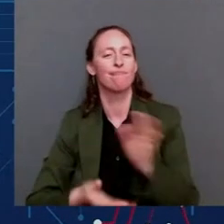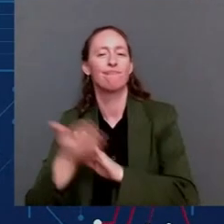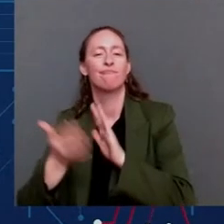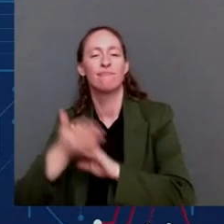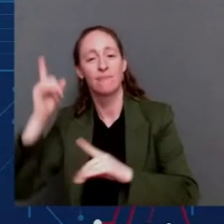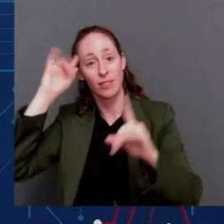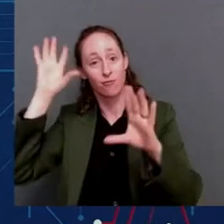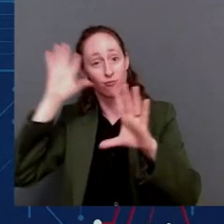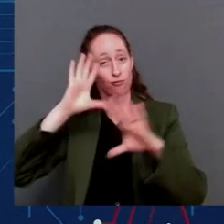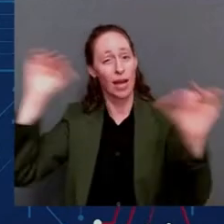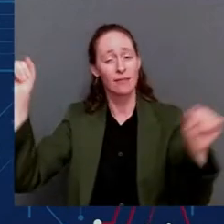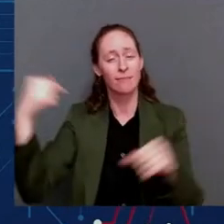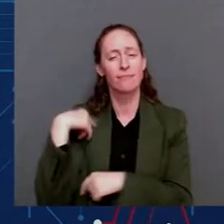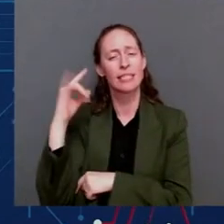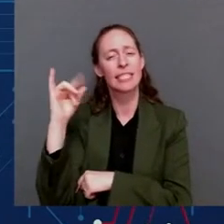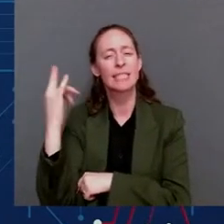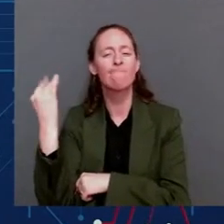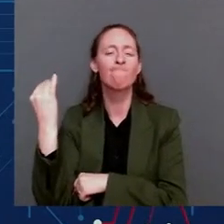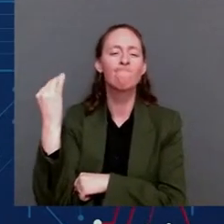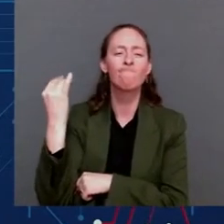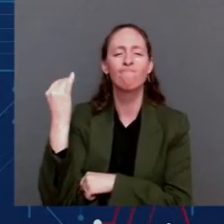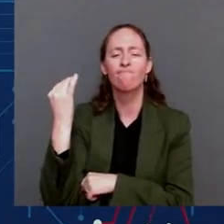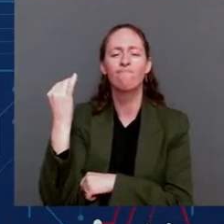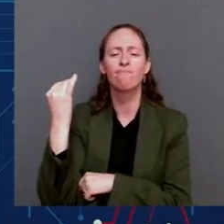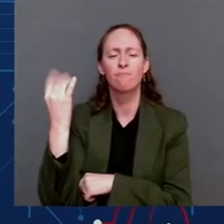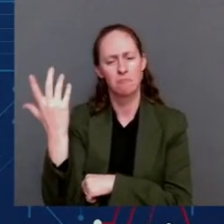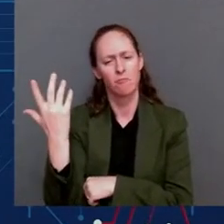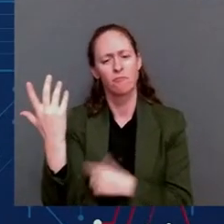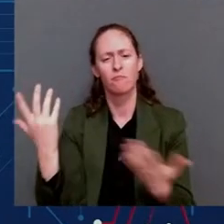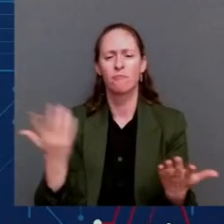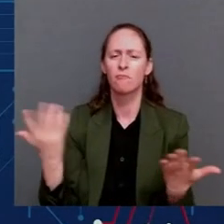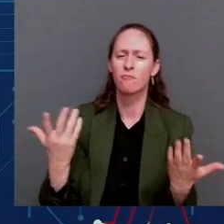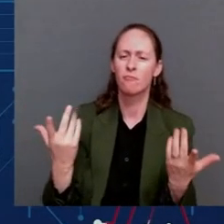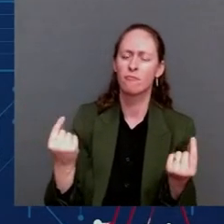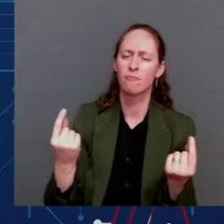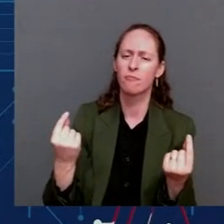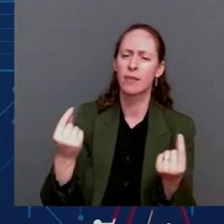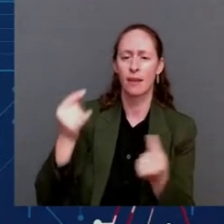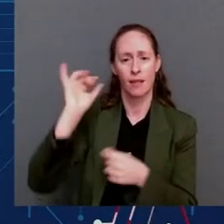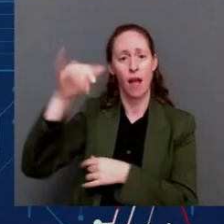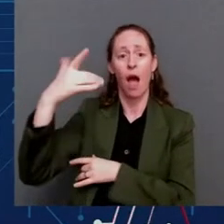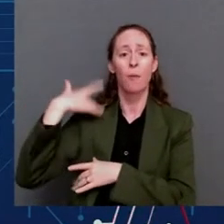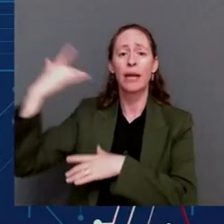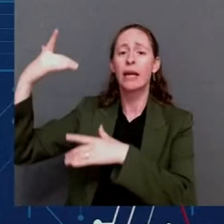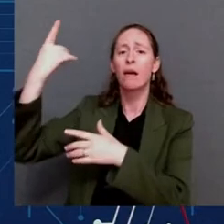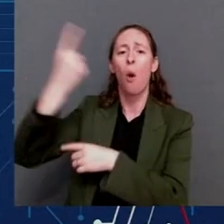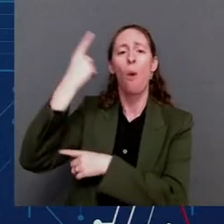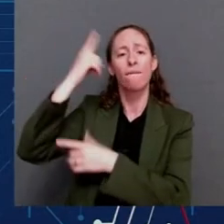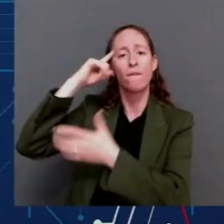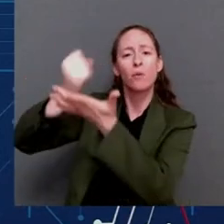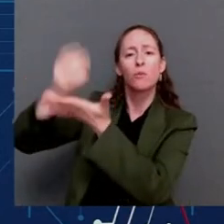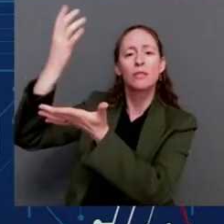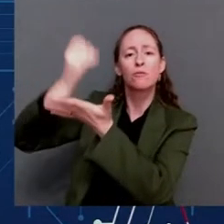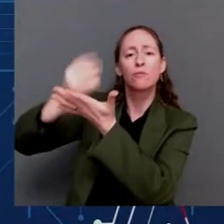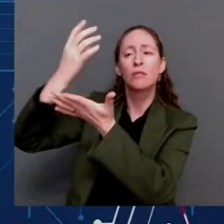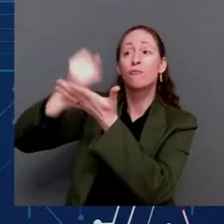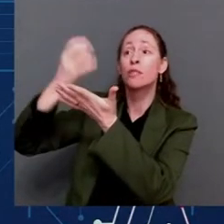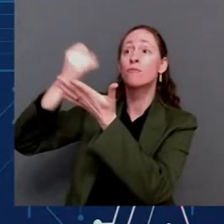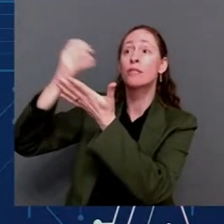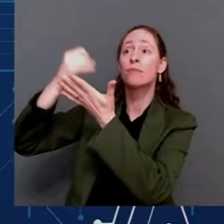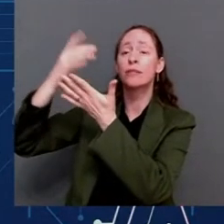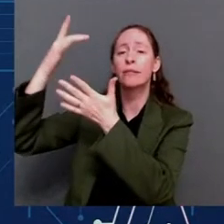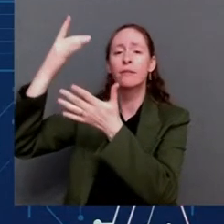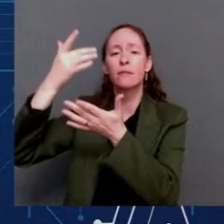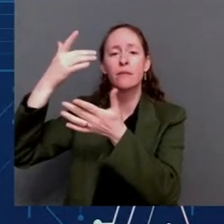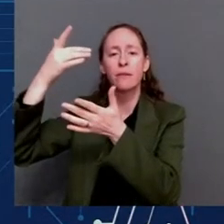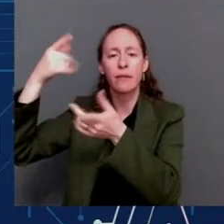trickle-down economy. My dad used to have an expression. He said, Joey, a job is about a lot more than a paycheck. It's about your dignity.